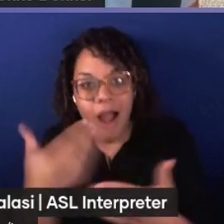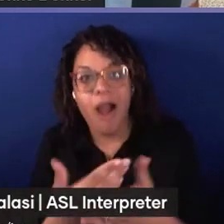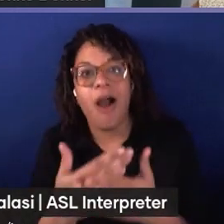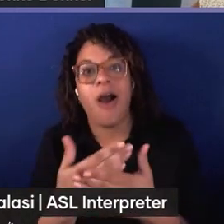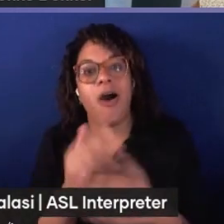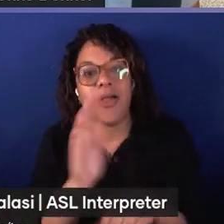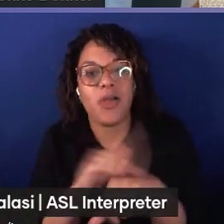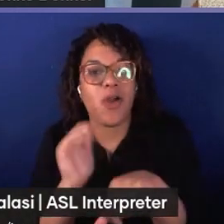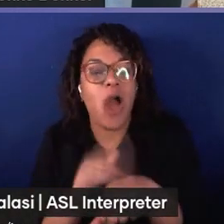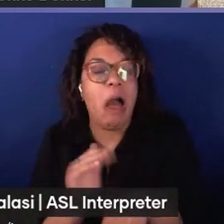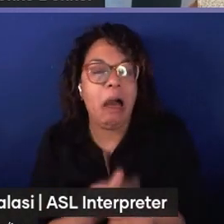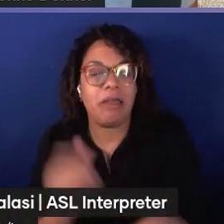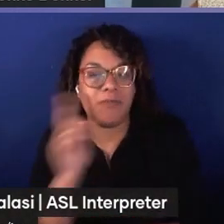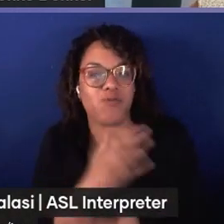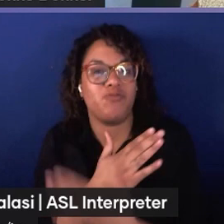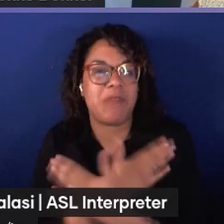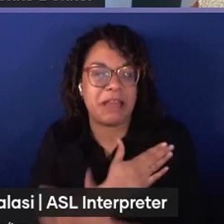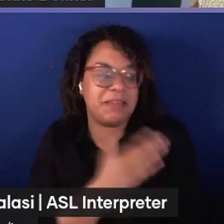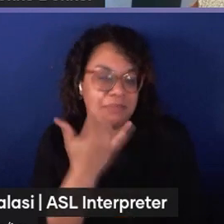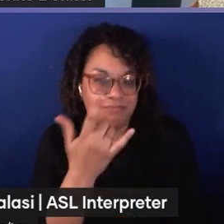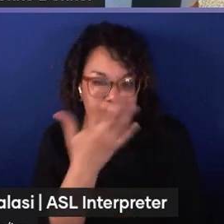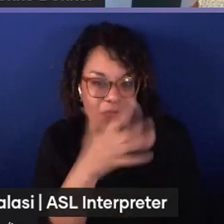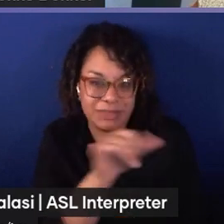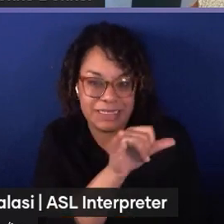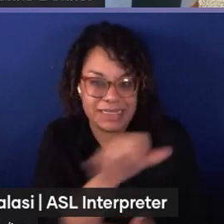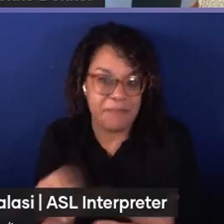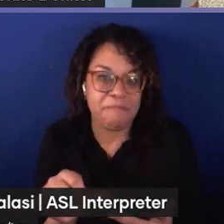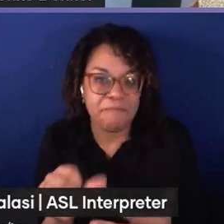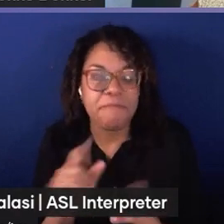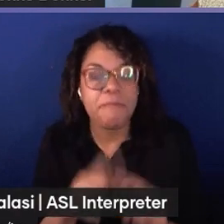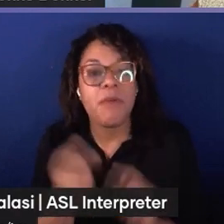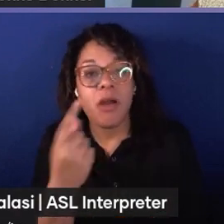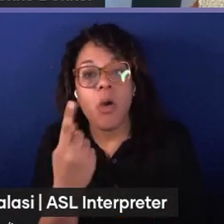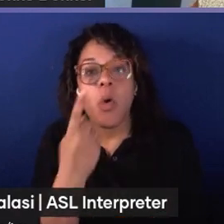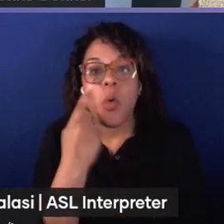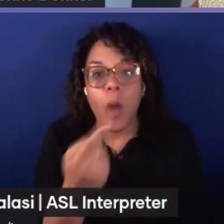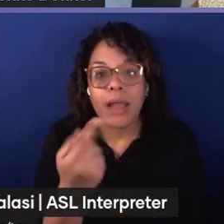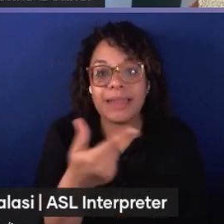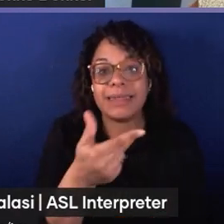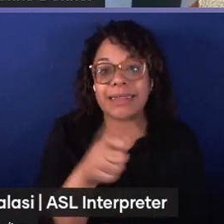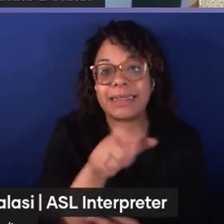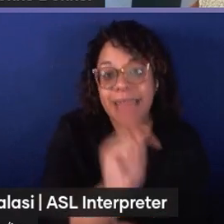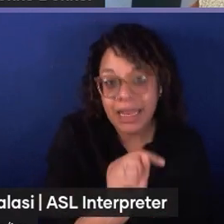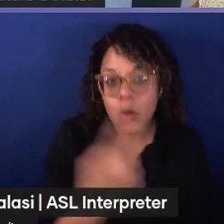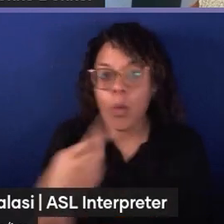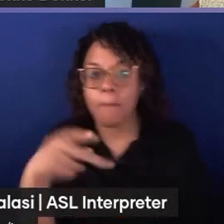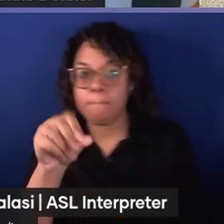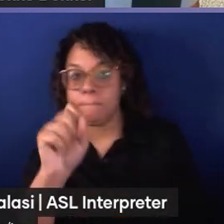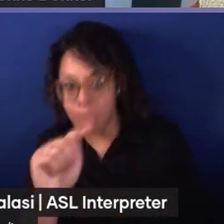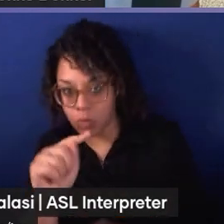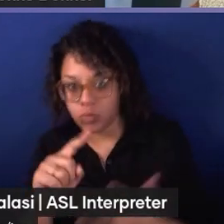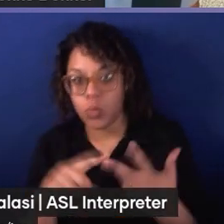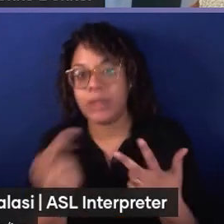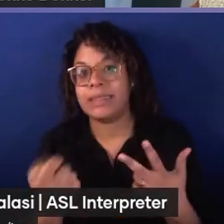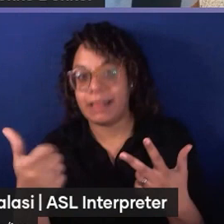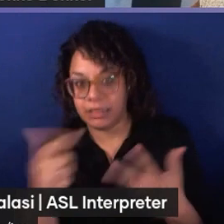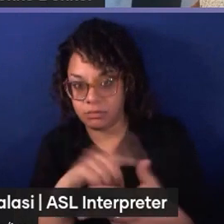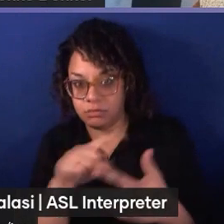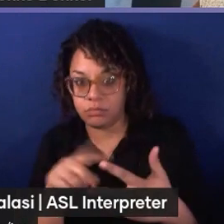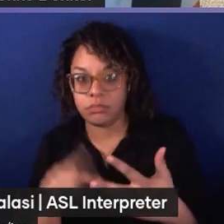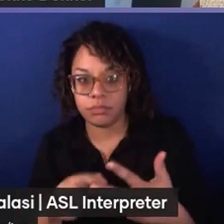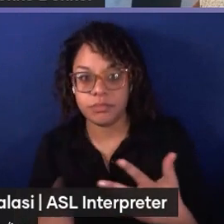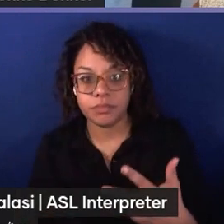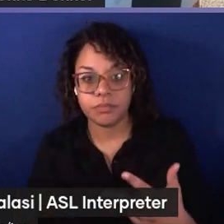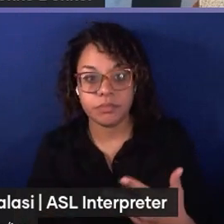calls because they're basically all the same. It's just that one is a GET request, one is a POST request, and the other is a delete request.